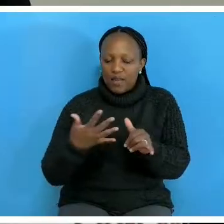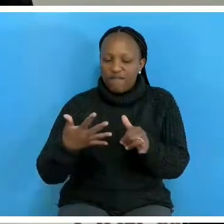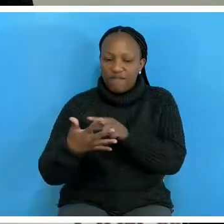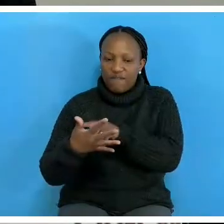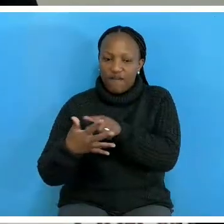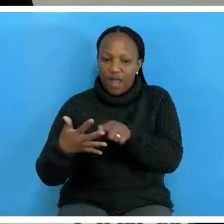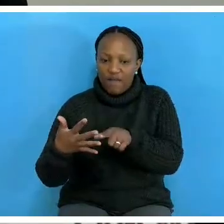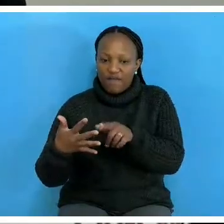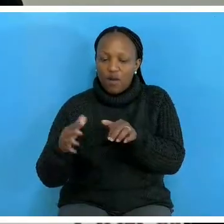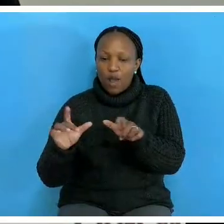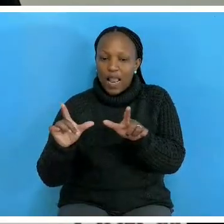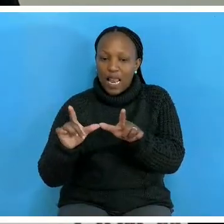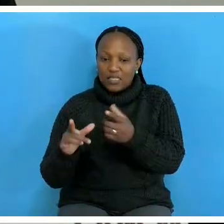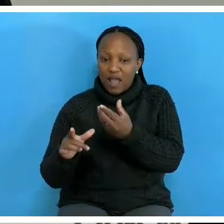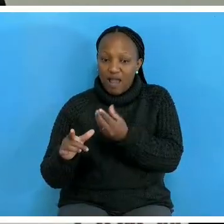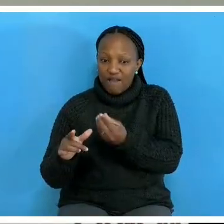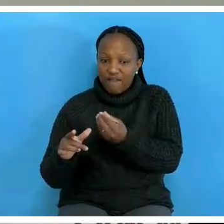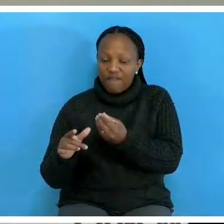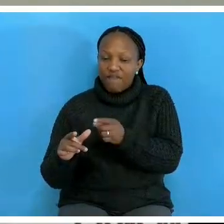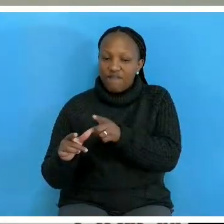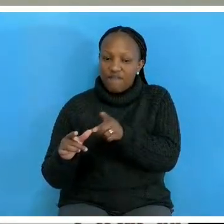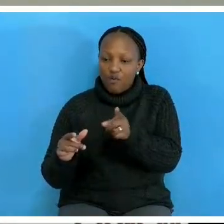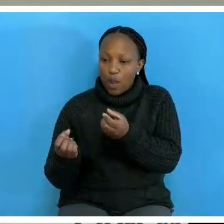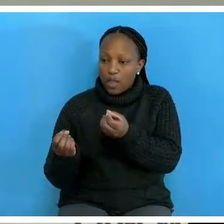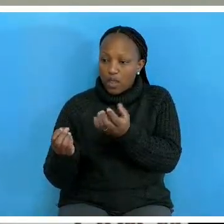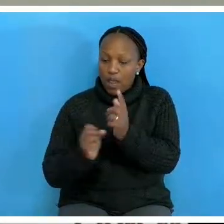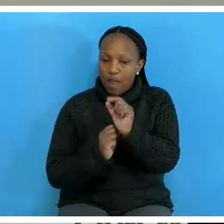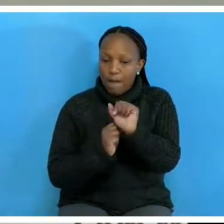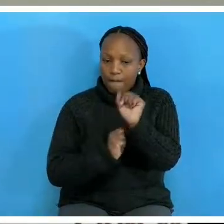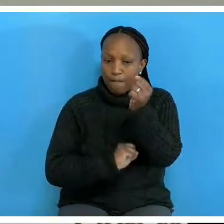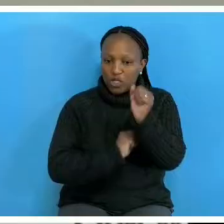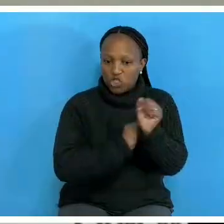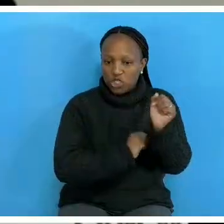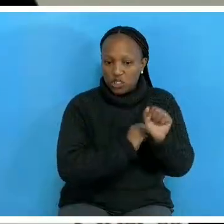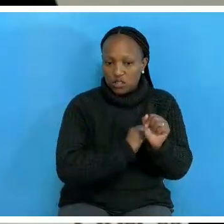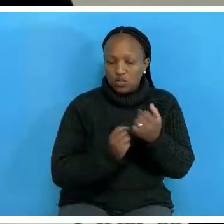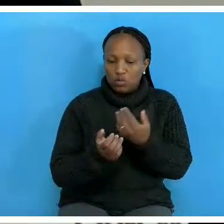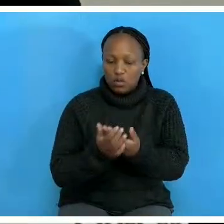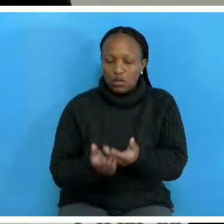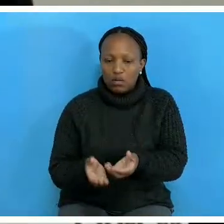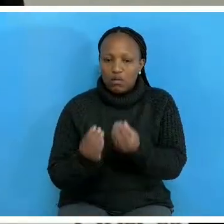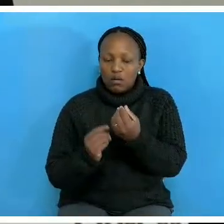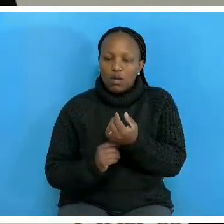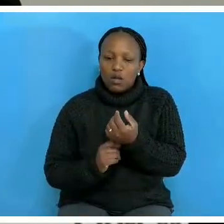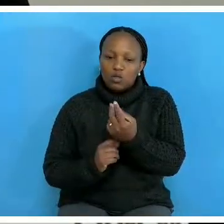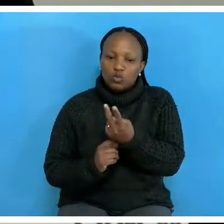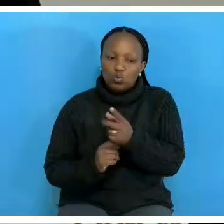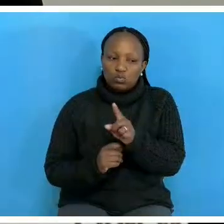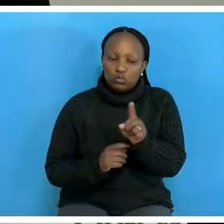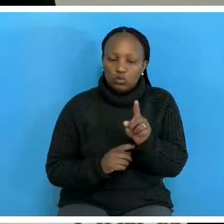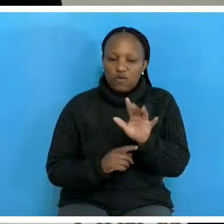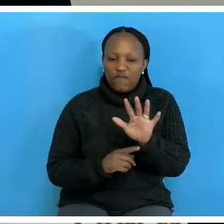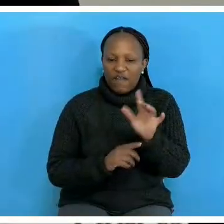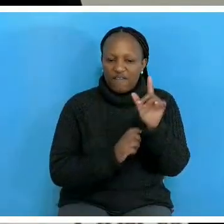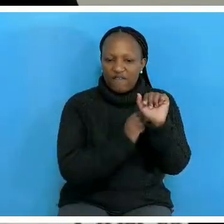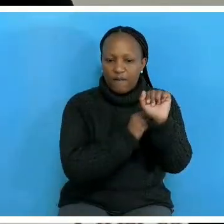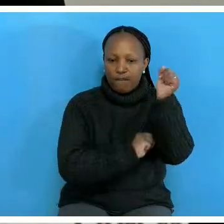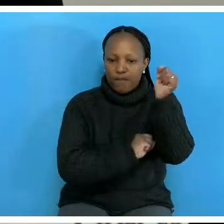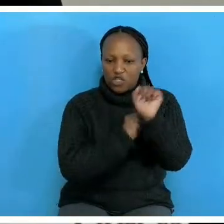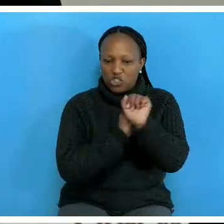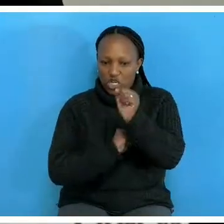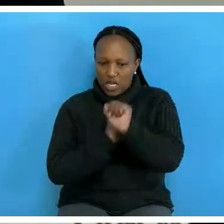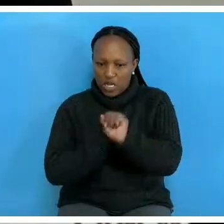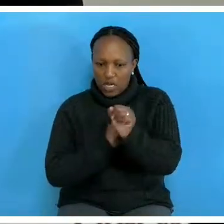to issue machines. You can get 2 to 5 machines in your shop, and those machines you